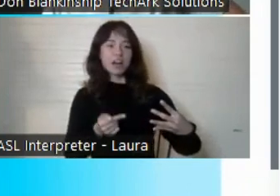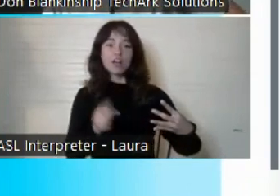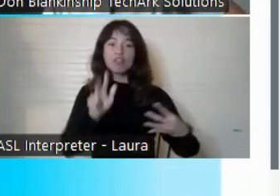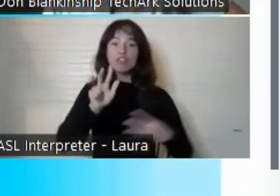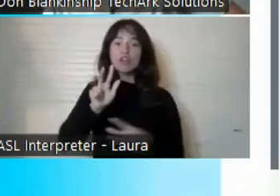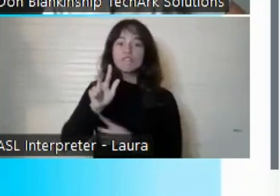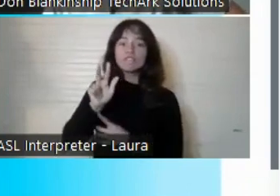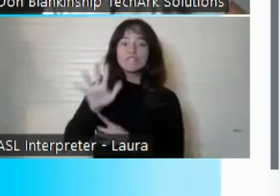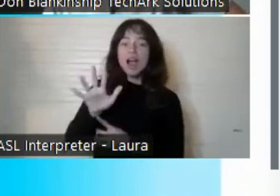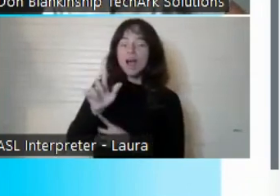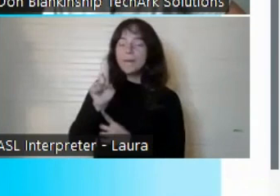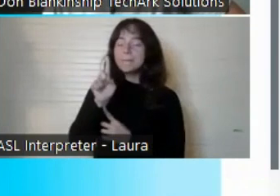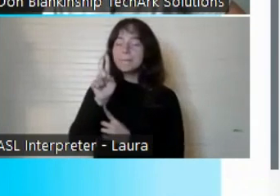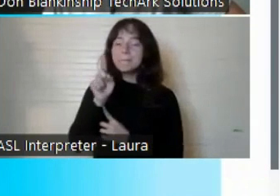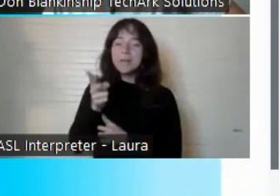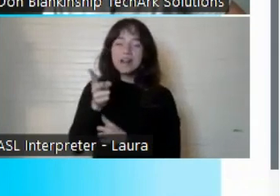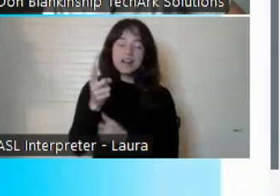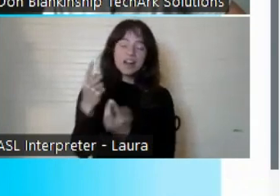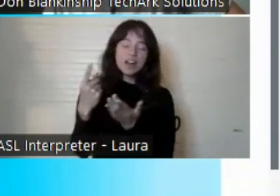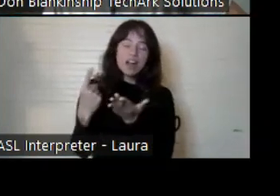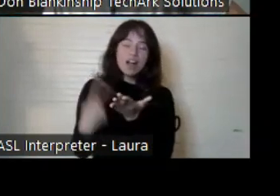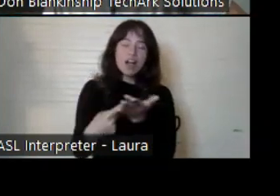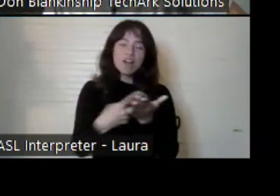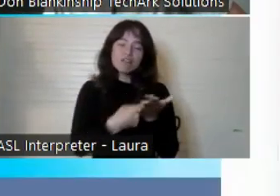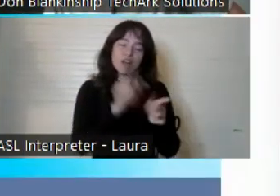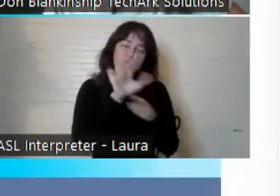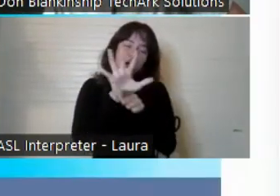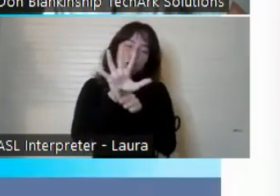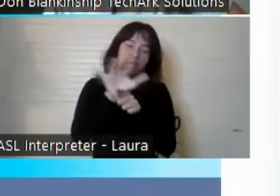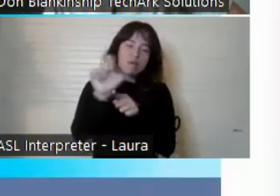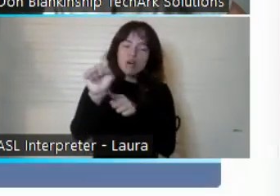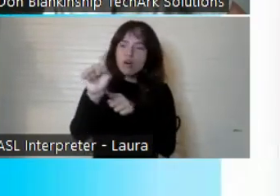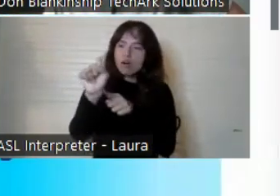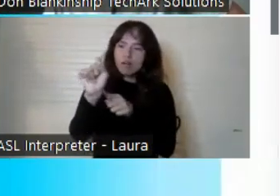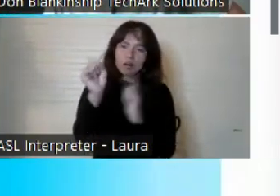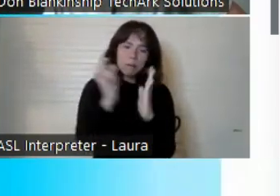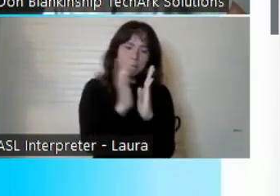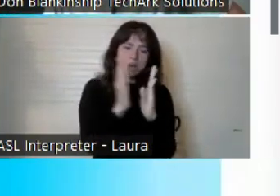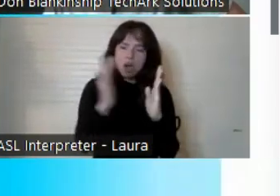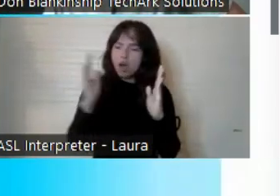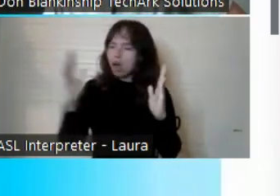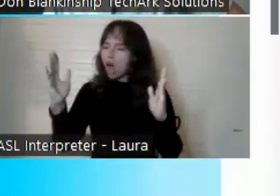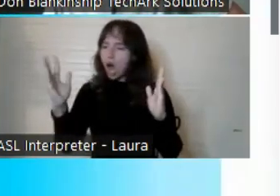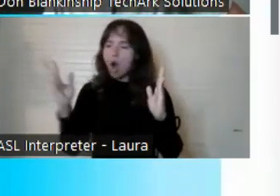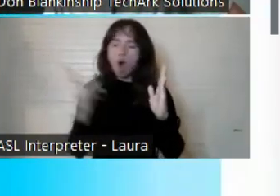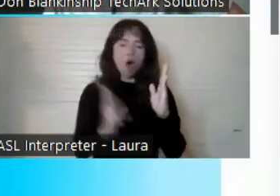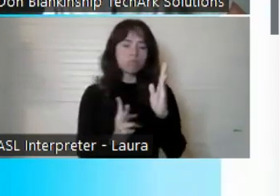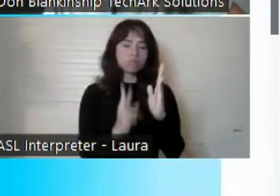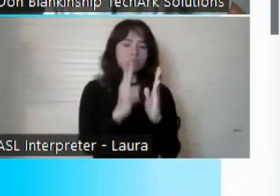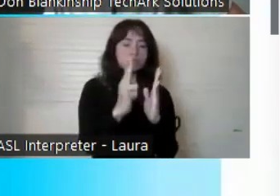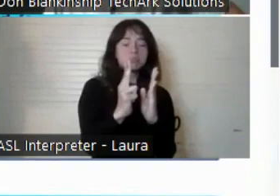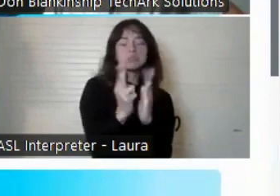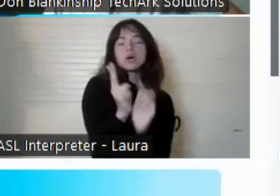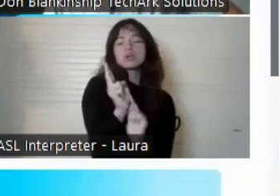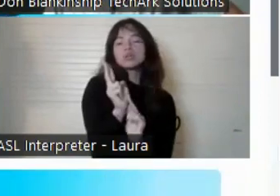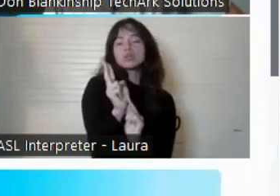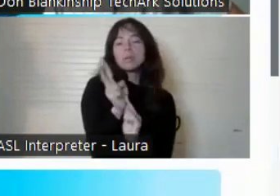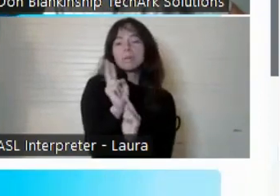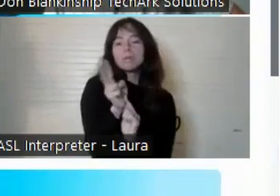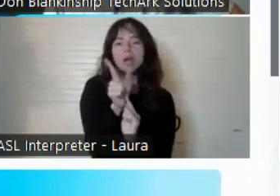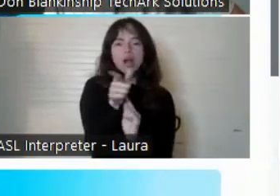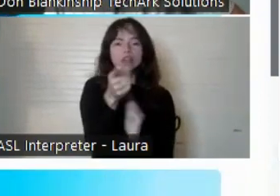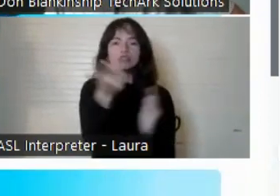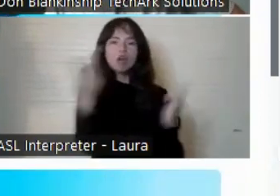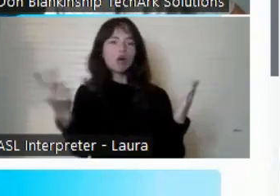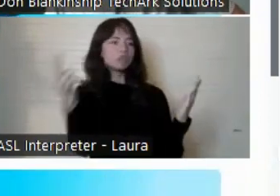best 1 to 2 minute clips. So if I check out, for example, our health science conversations, see all the